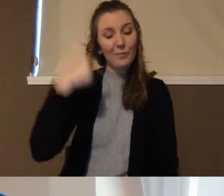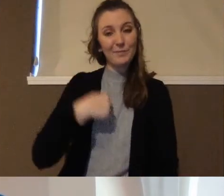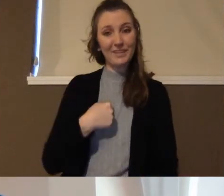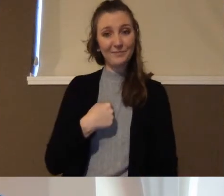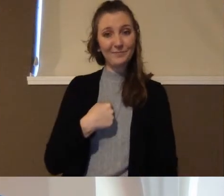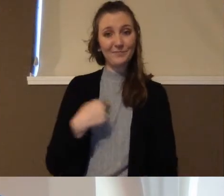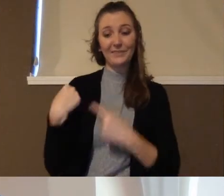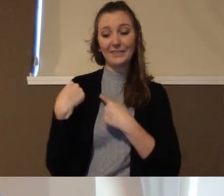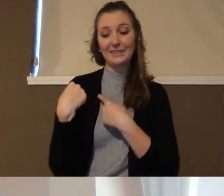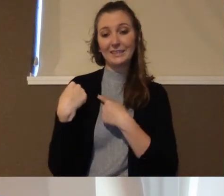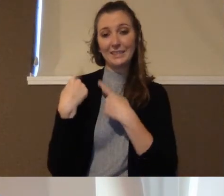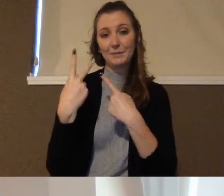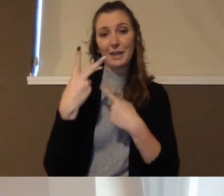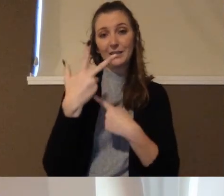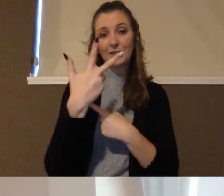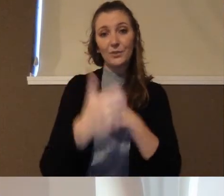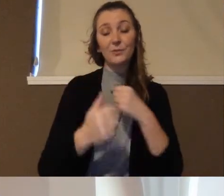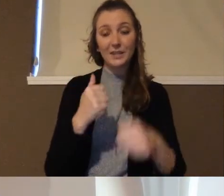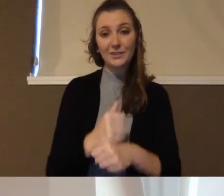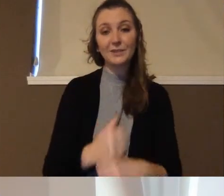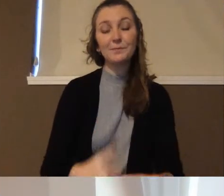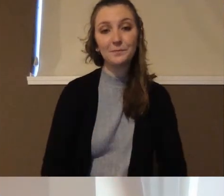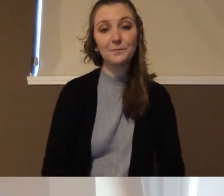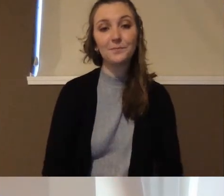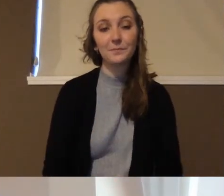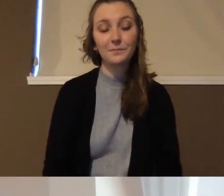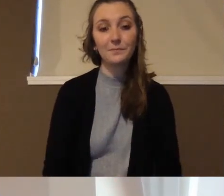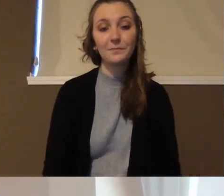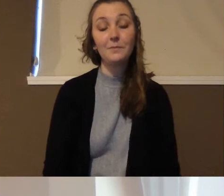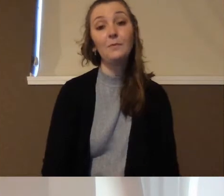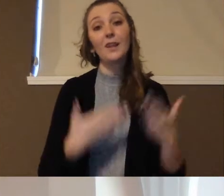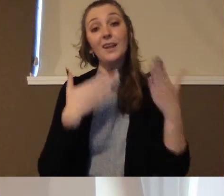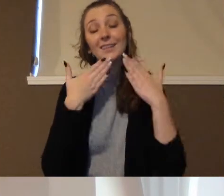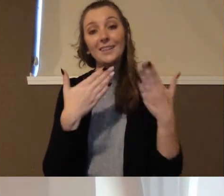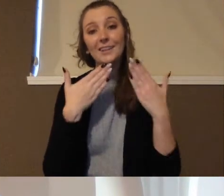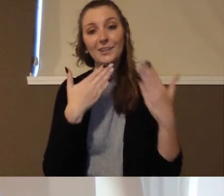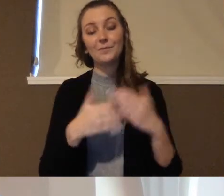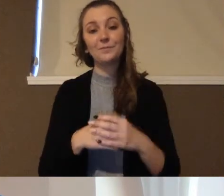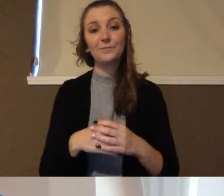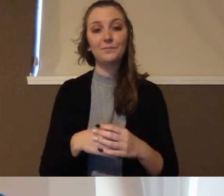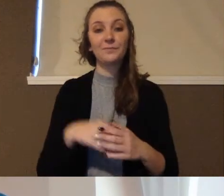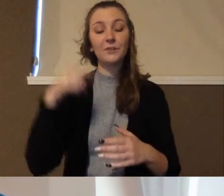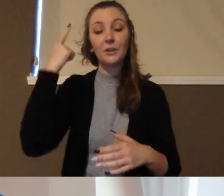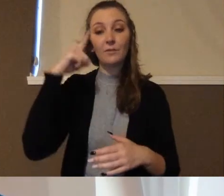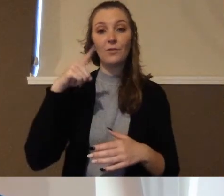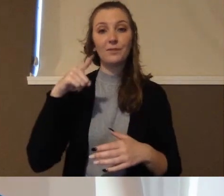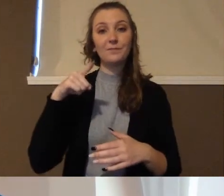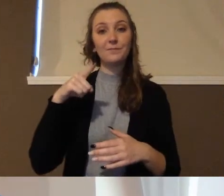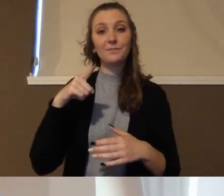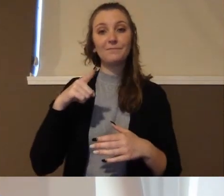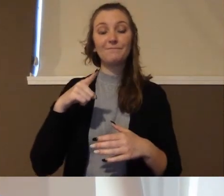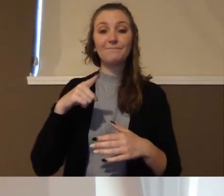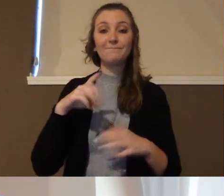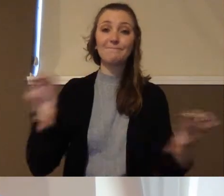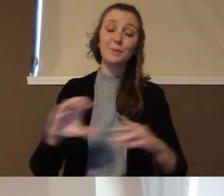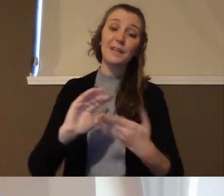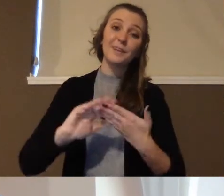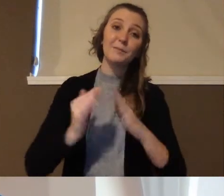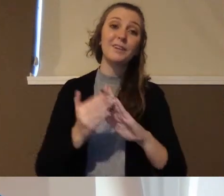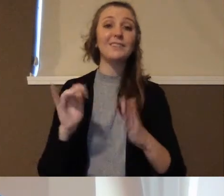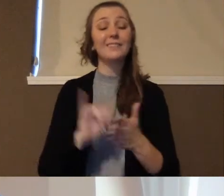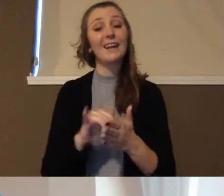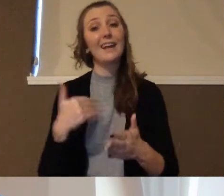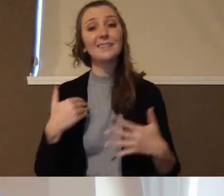3 years. Thank you for being a community that has the courage to face what is